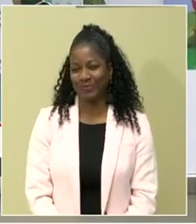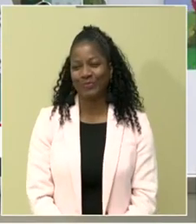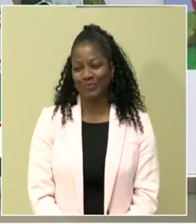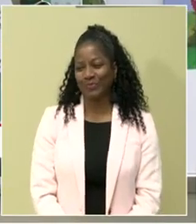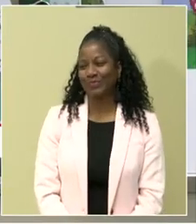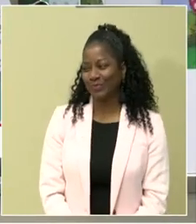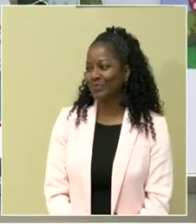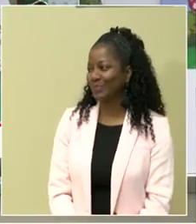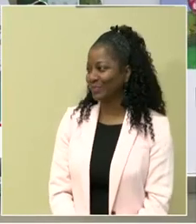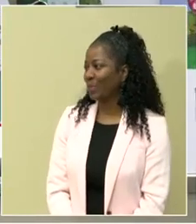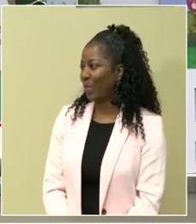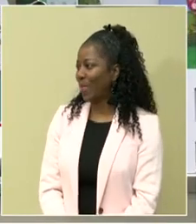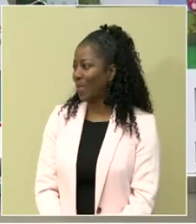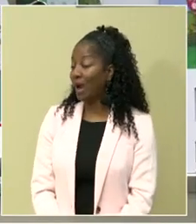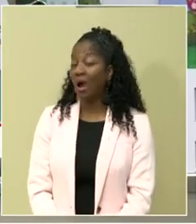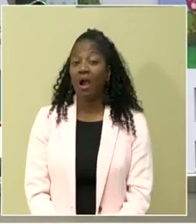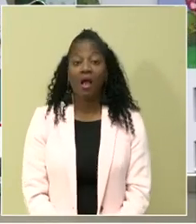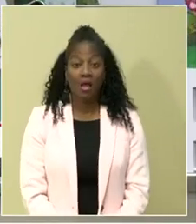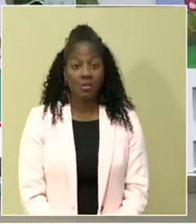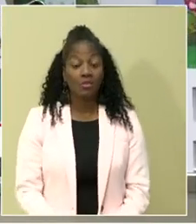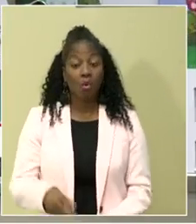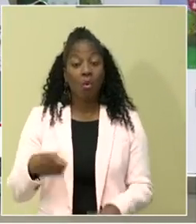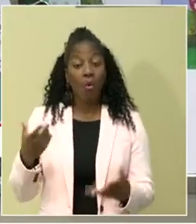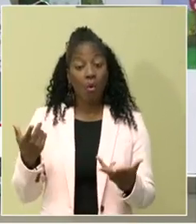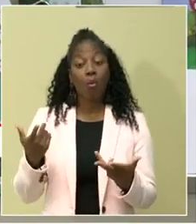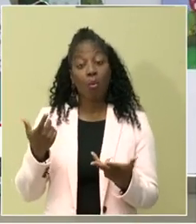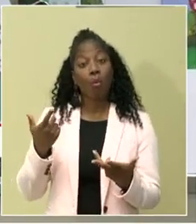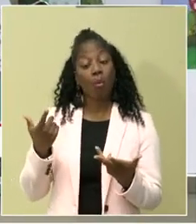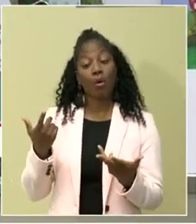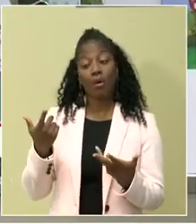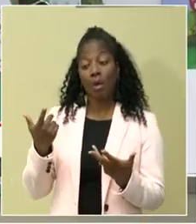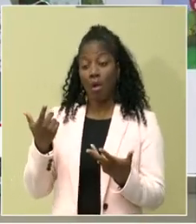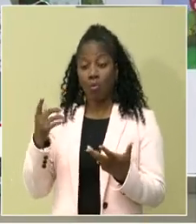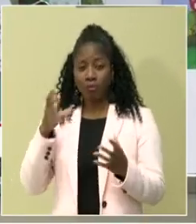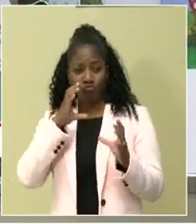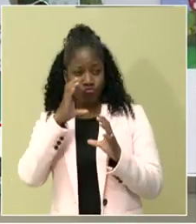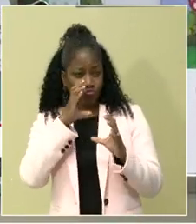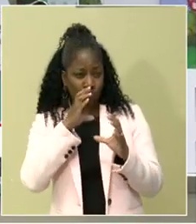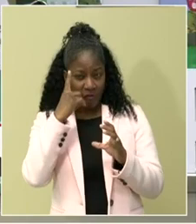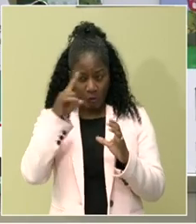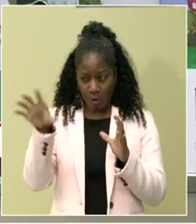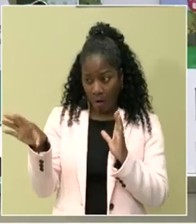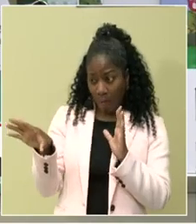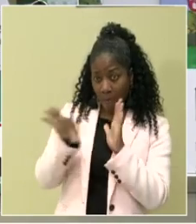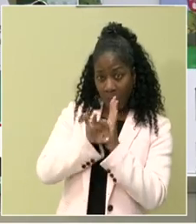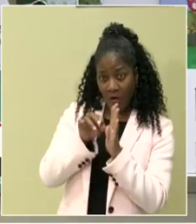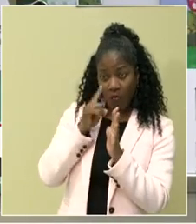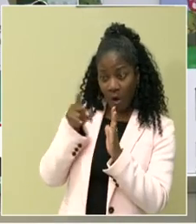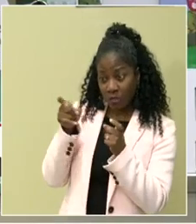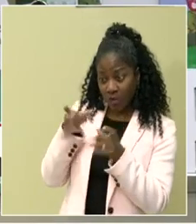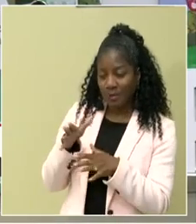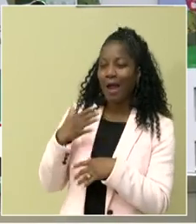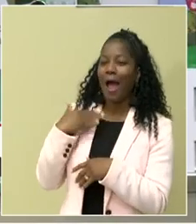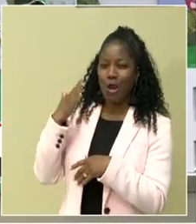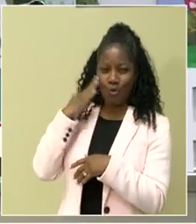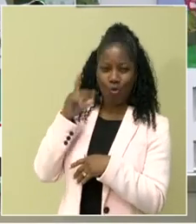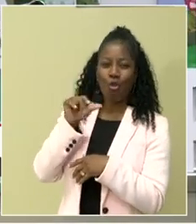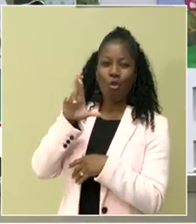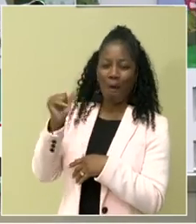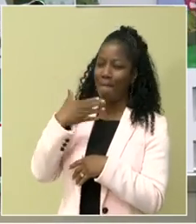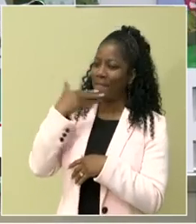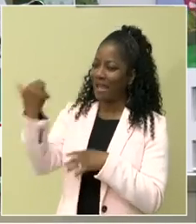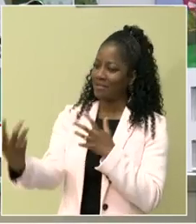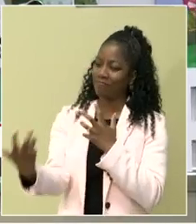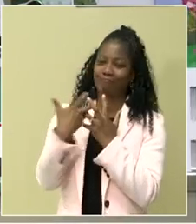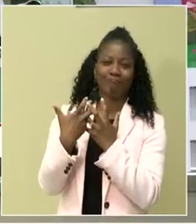And when we were appointing the director, I knew Laura was the best fit. And I say,